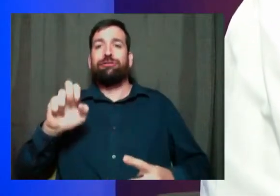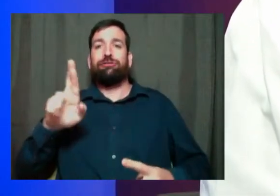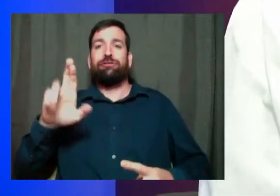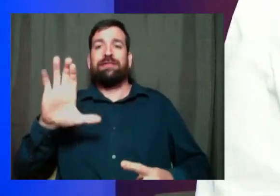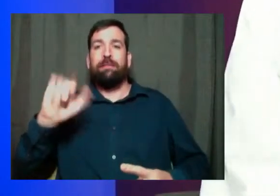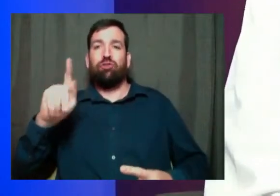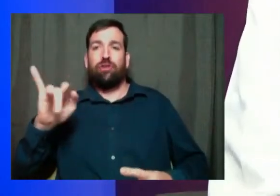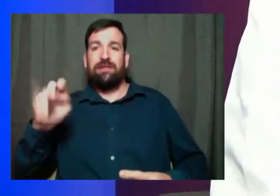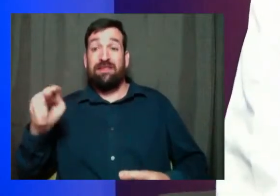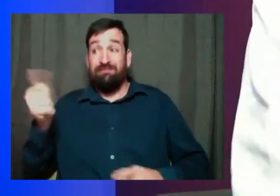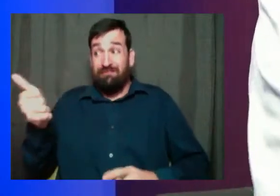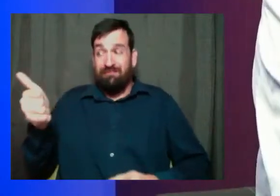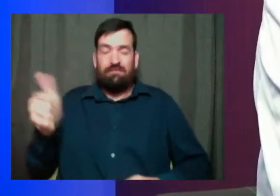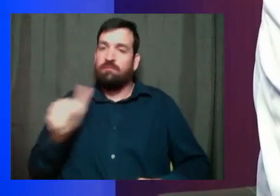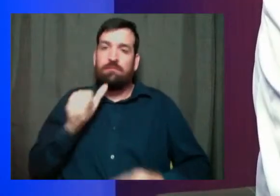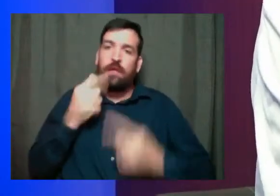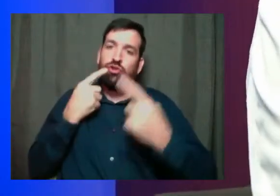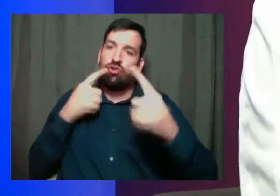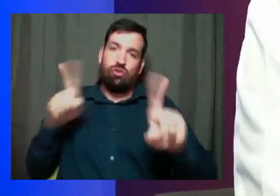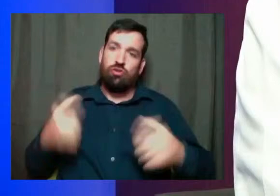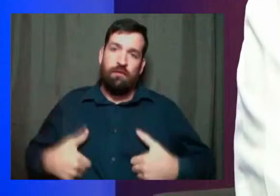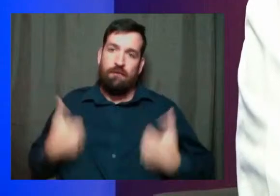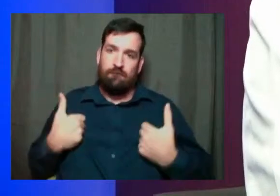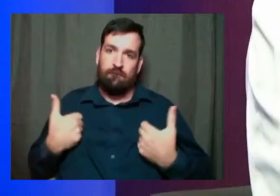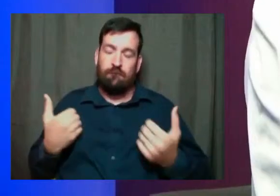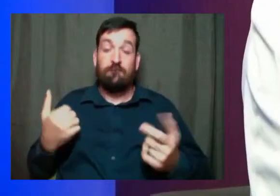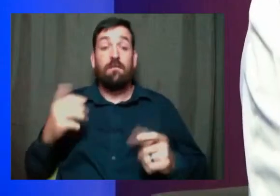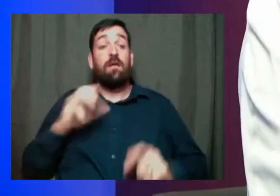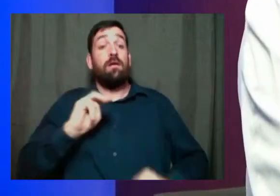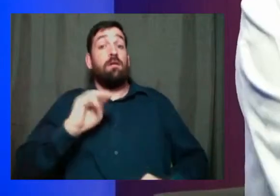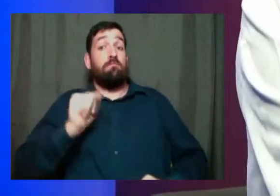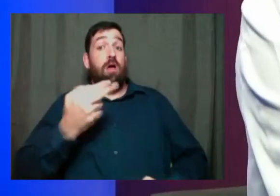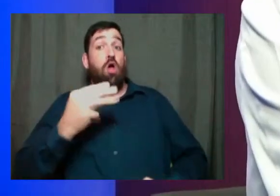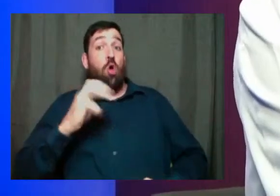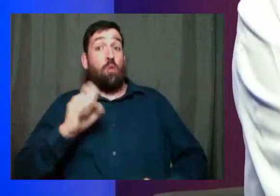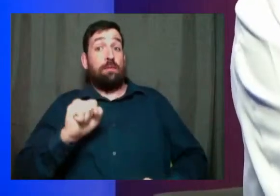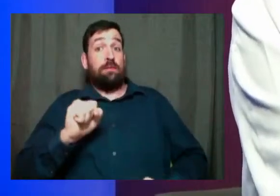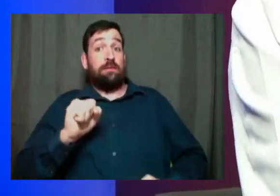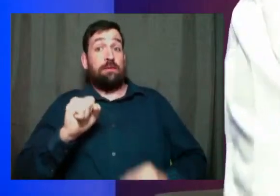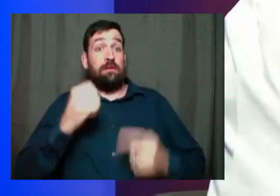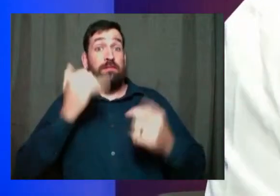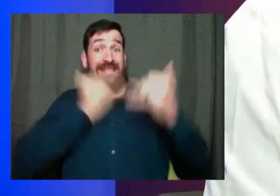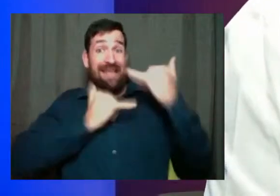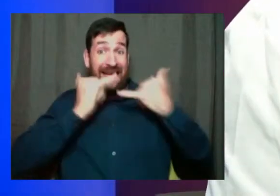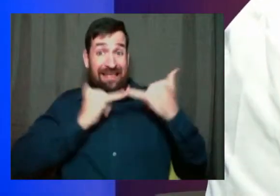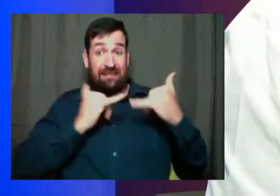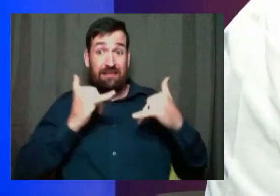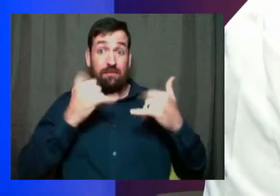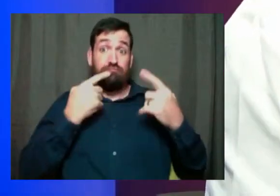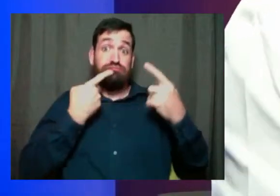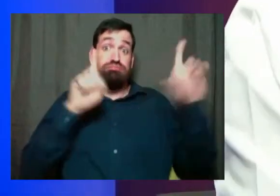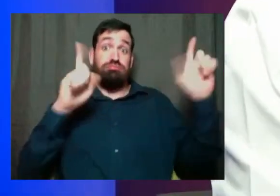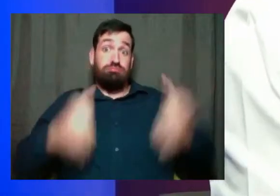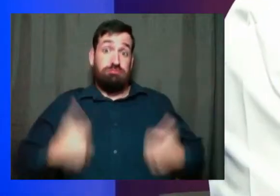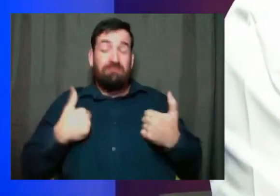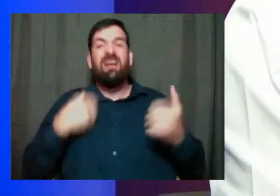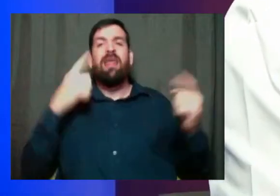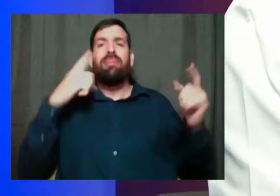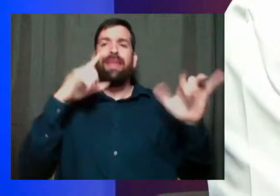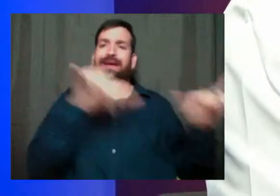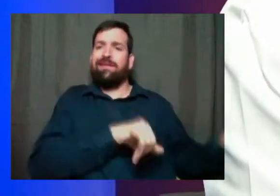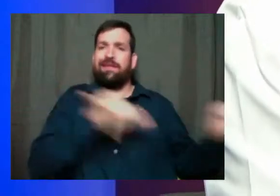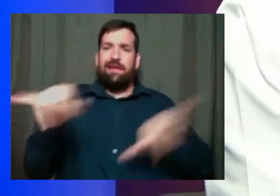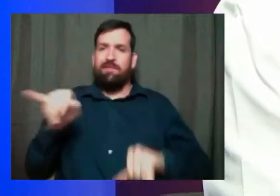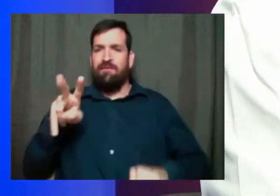going to survive. Mahomes, because his mistakes have led to this great place, he survives. Think about that in the viral world now. I'm not trying to call Patrick